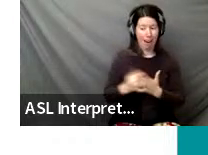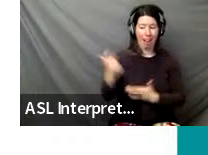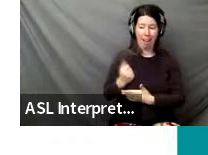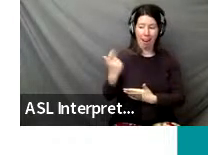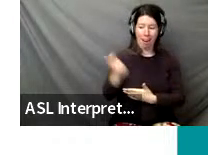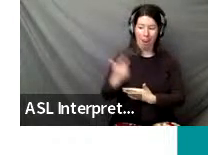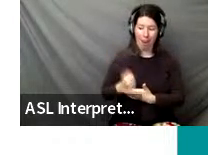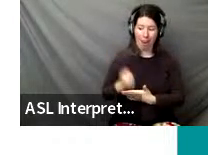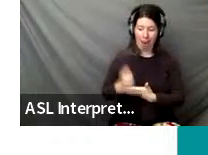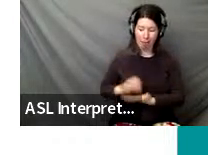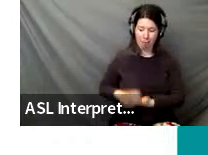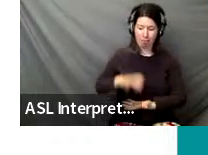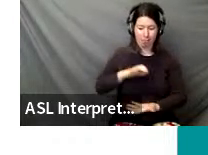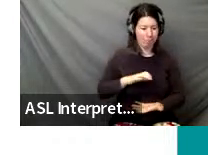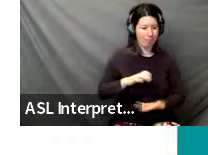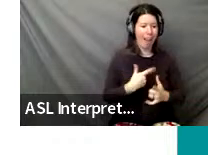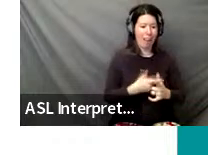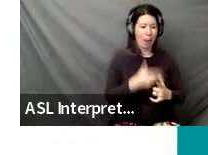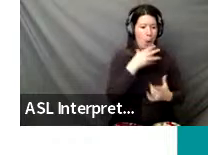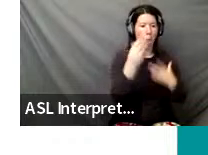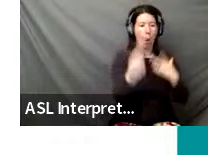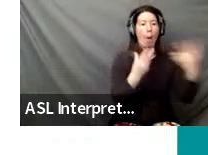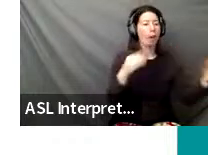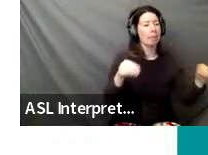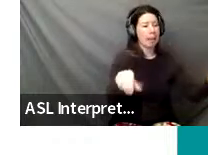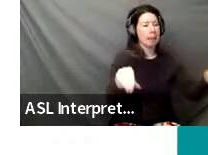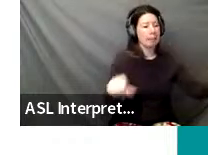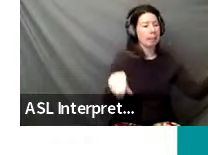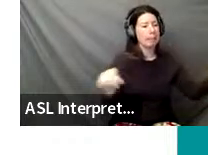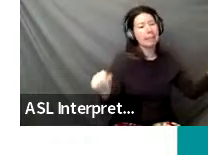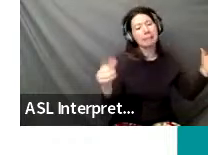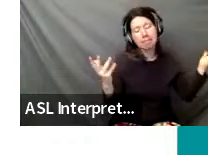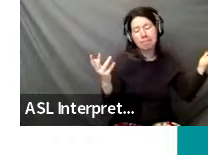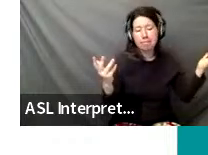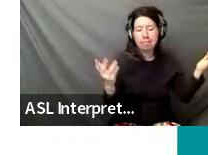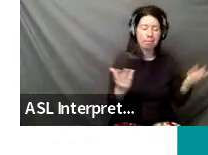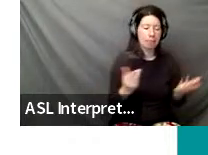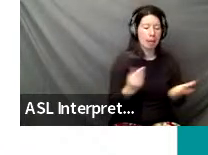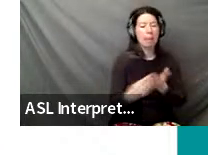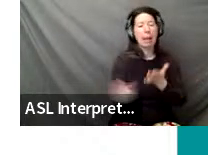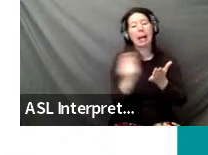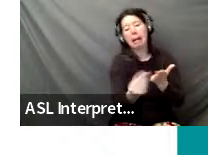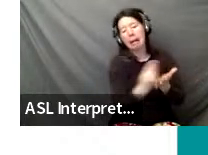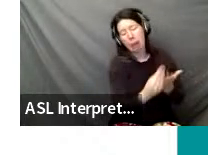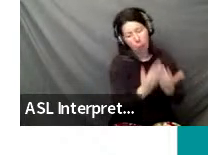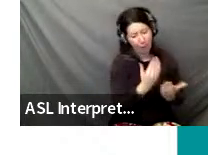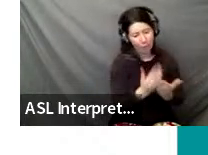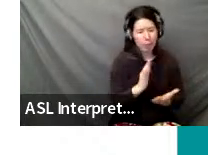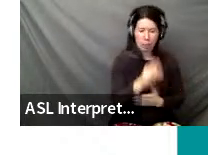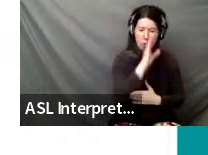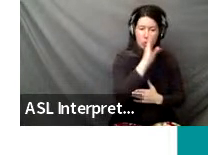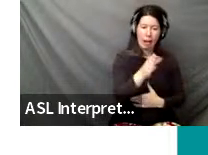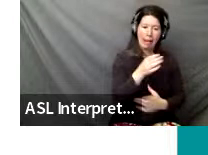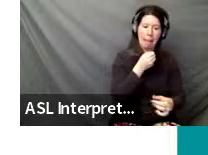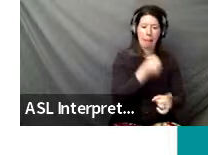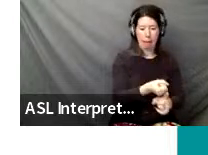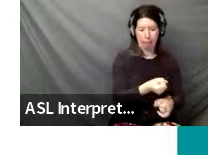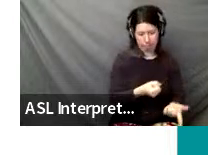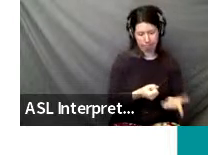the direct, indirect, and tertiary impact and benefits that a program like this can have. Next